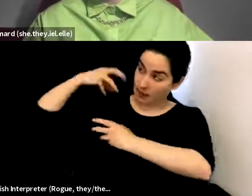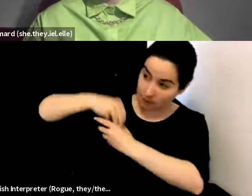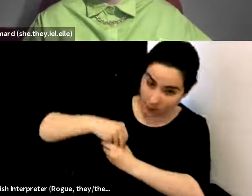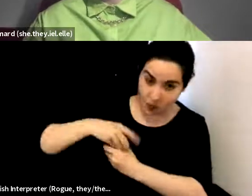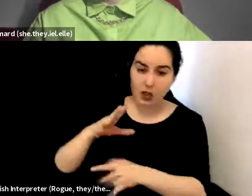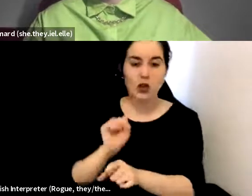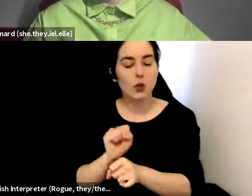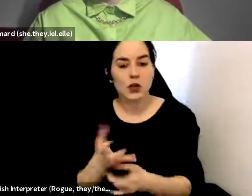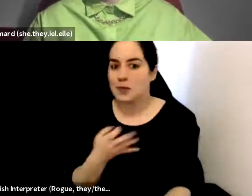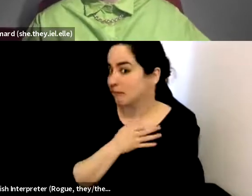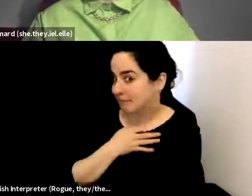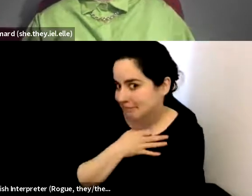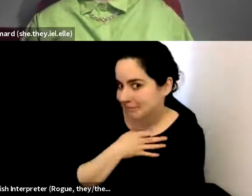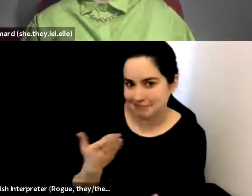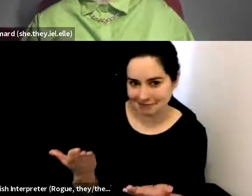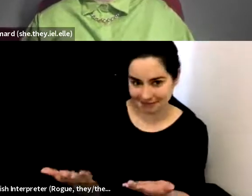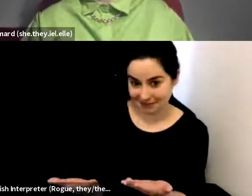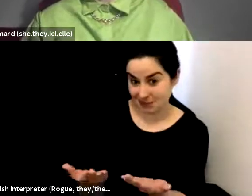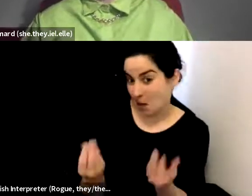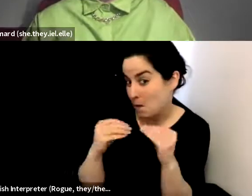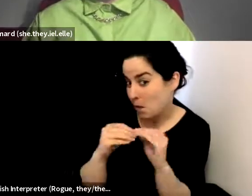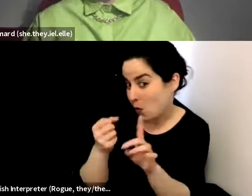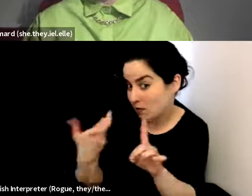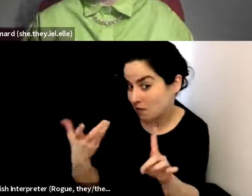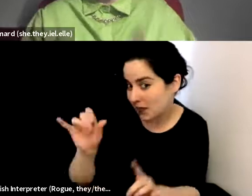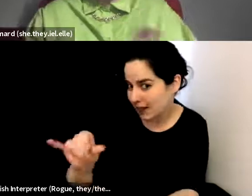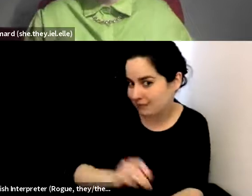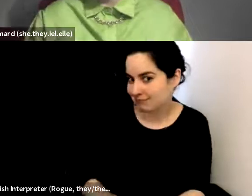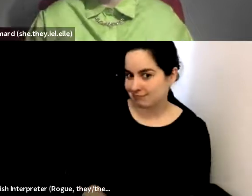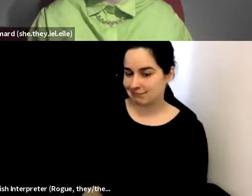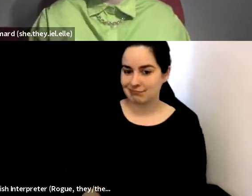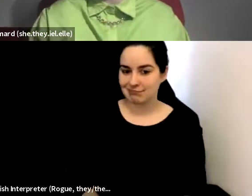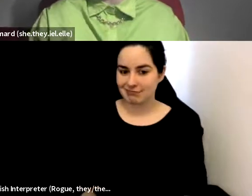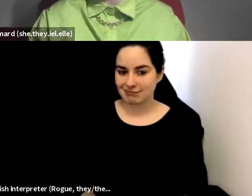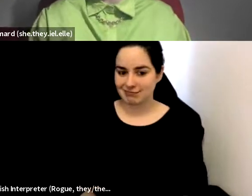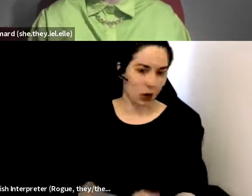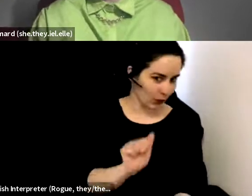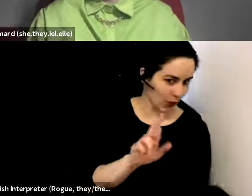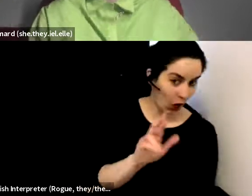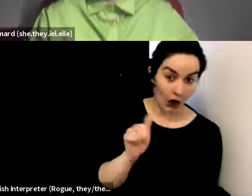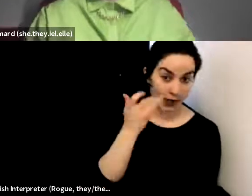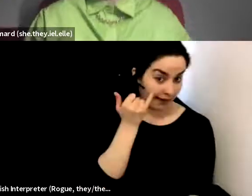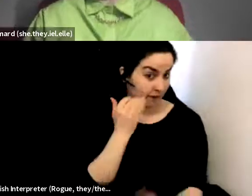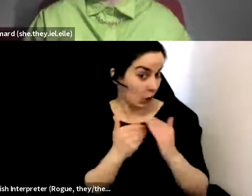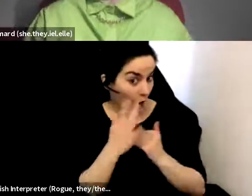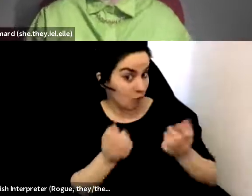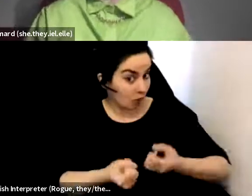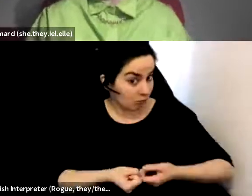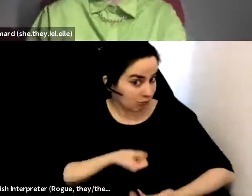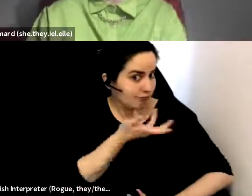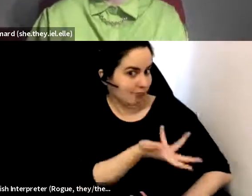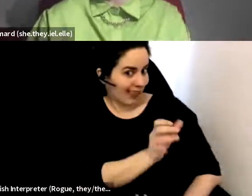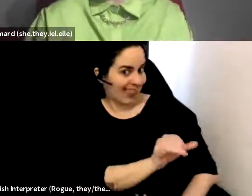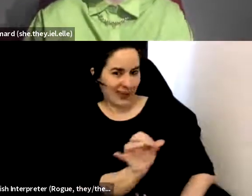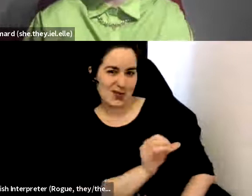I'm really, really curious to hear you talk a little bit more about that, Aria, too, if you feel you want to share